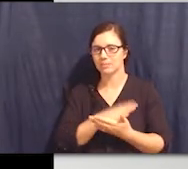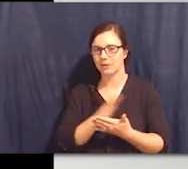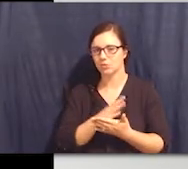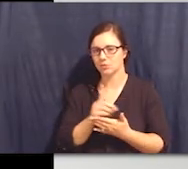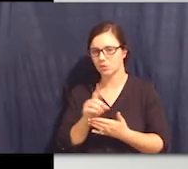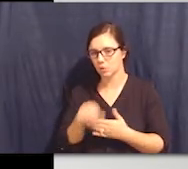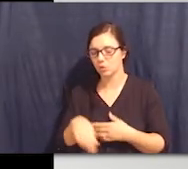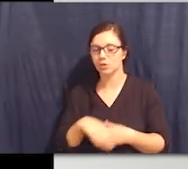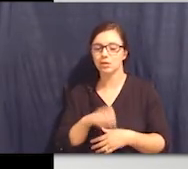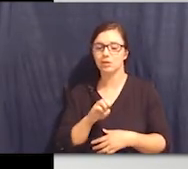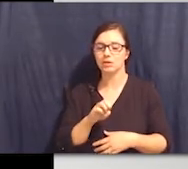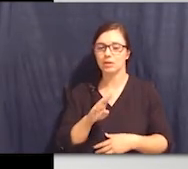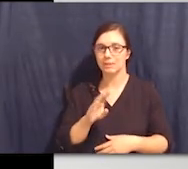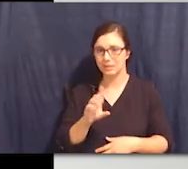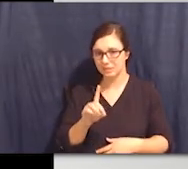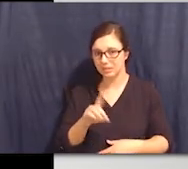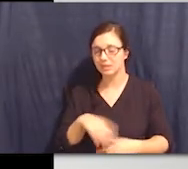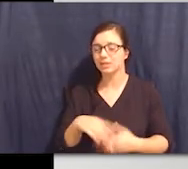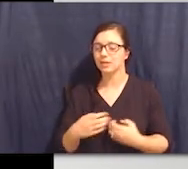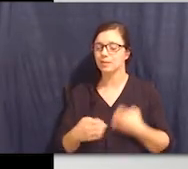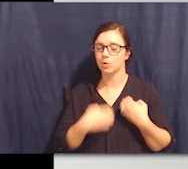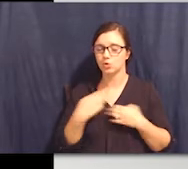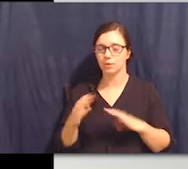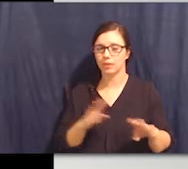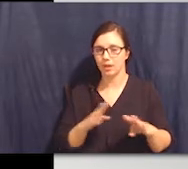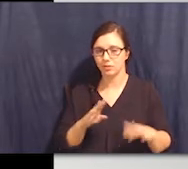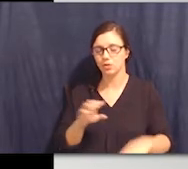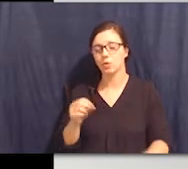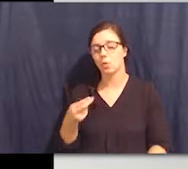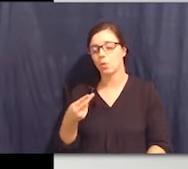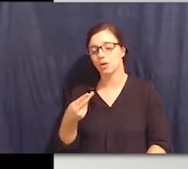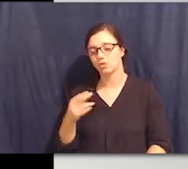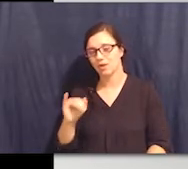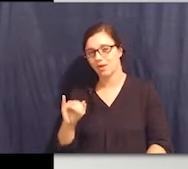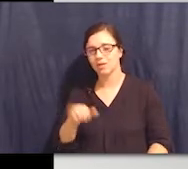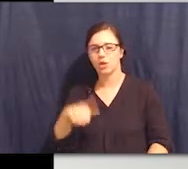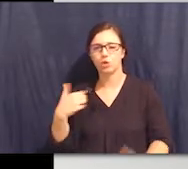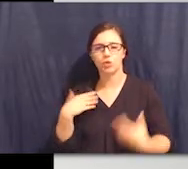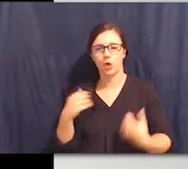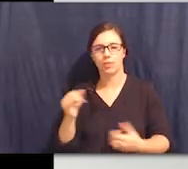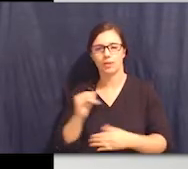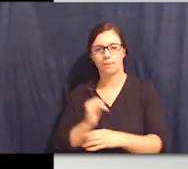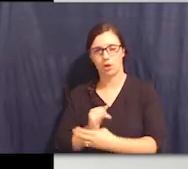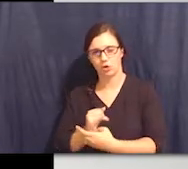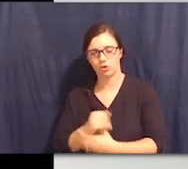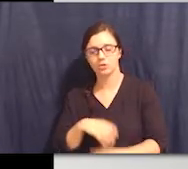EBD, emotional behavioral disability, OHI, other health impaired. It gives us